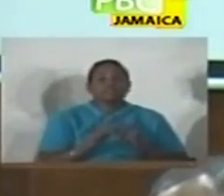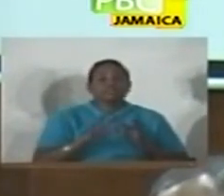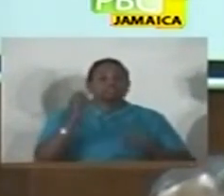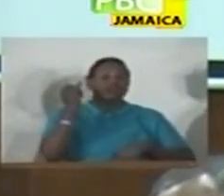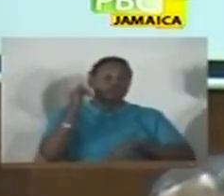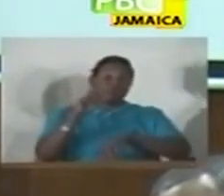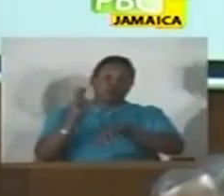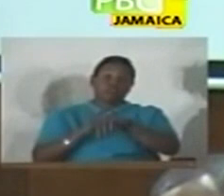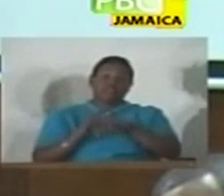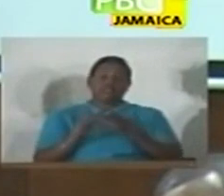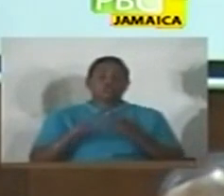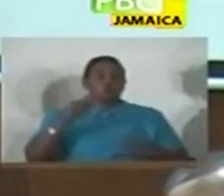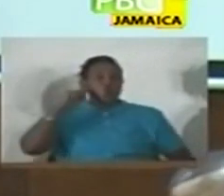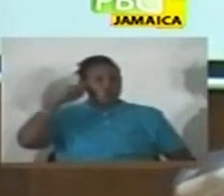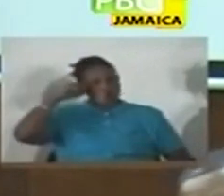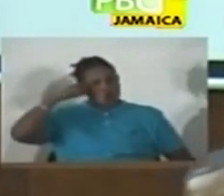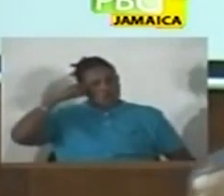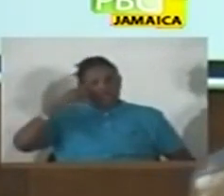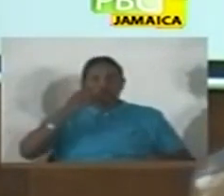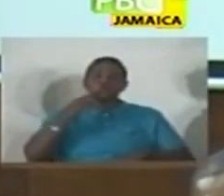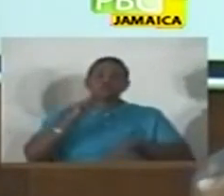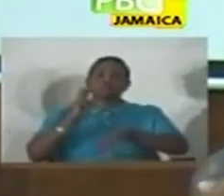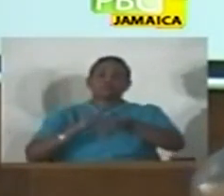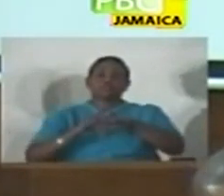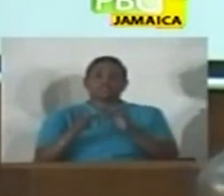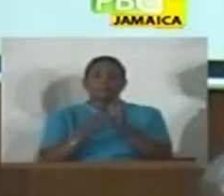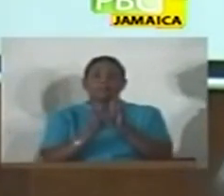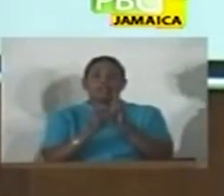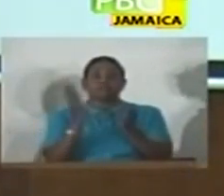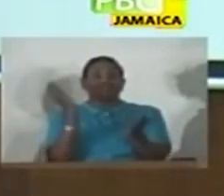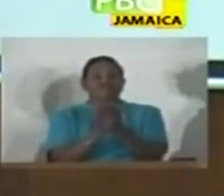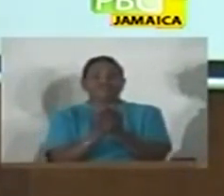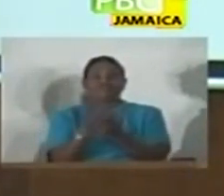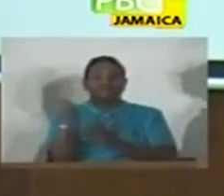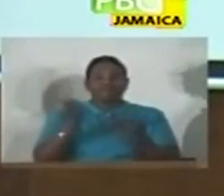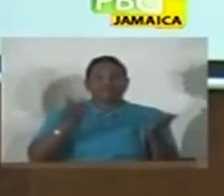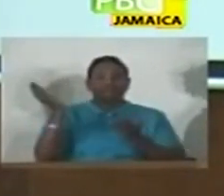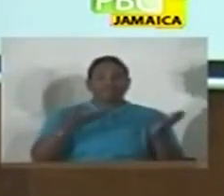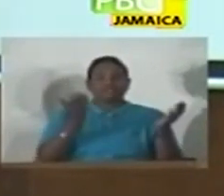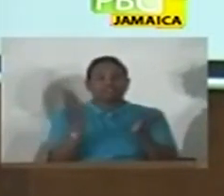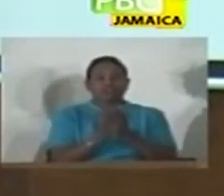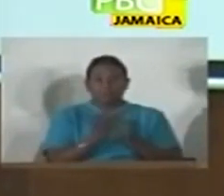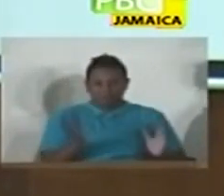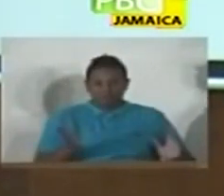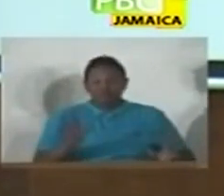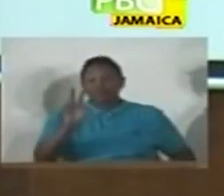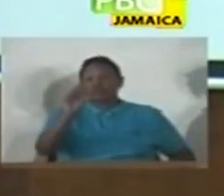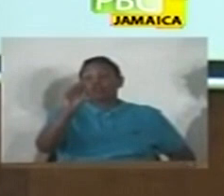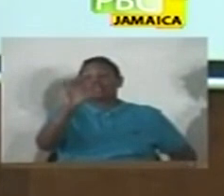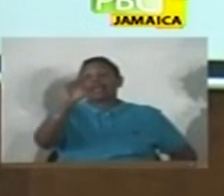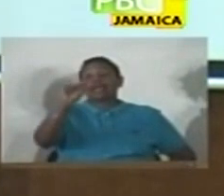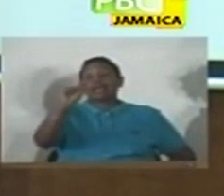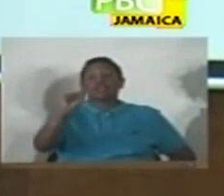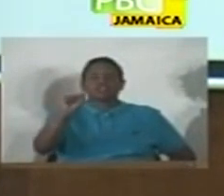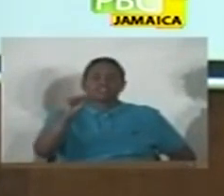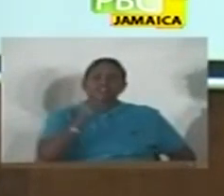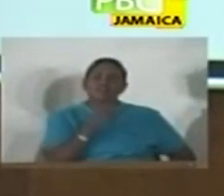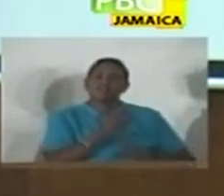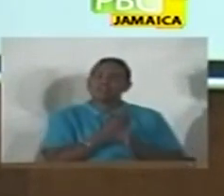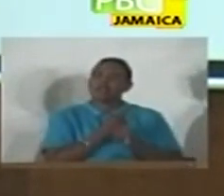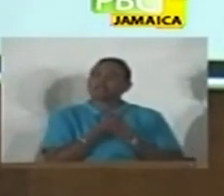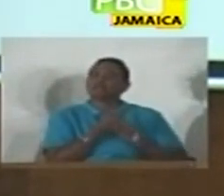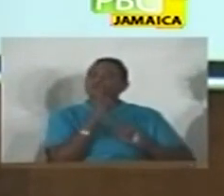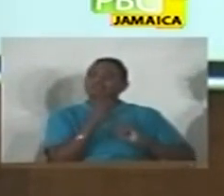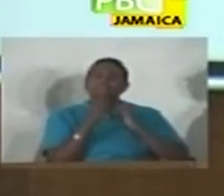onions, sweet potato, and pineapple. Mr. Speaker, 30 acres of land has been